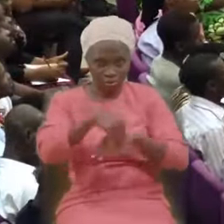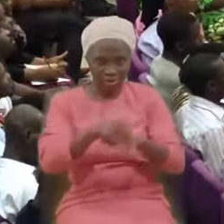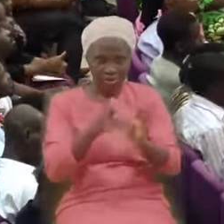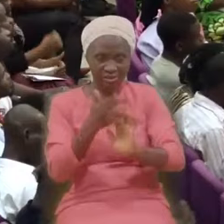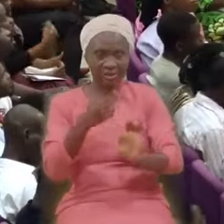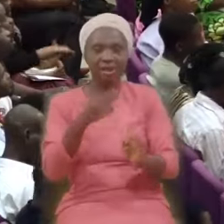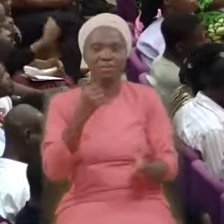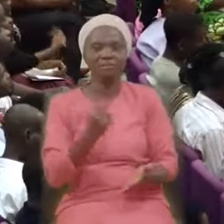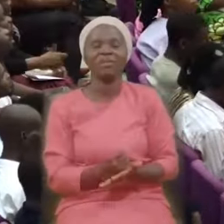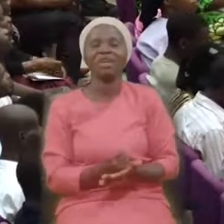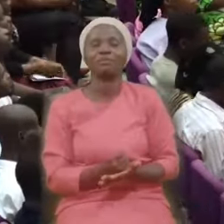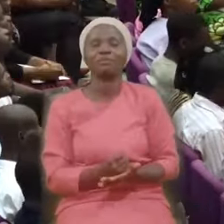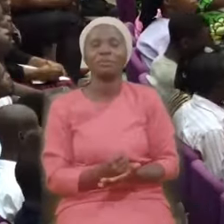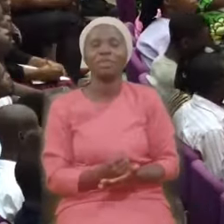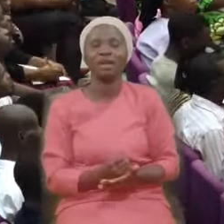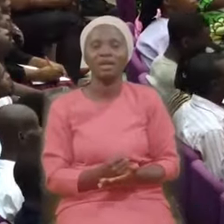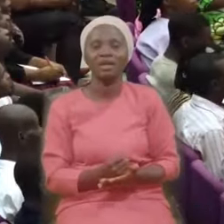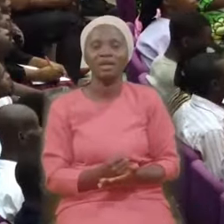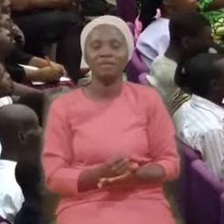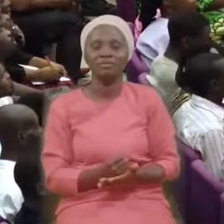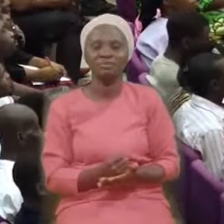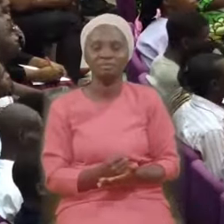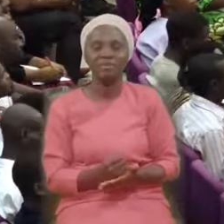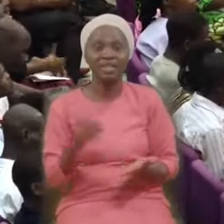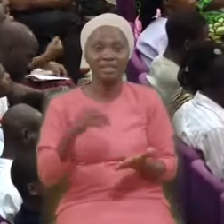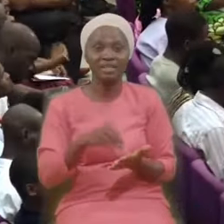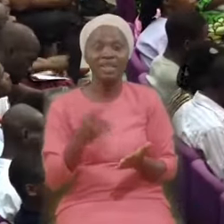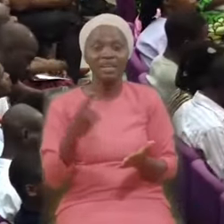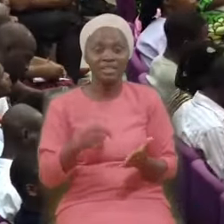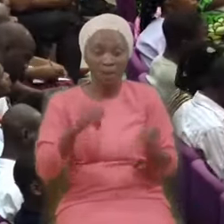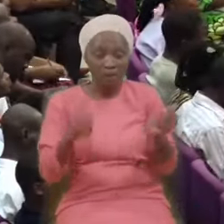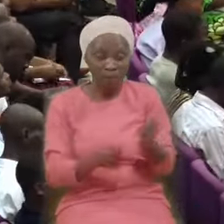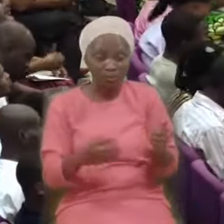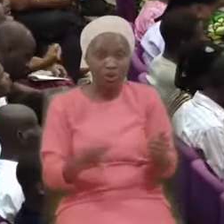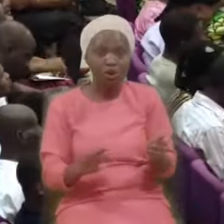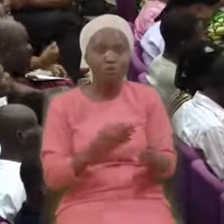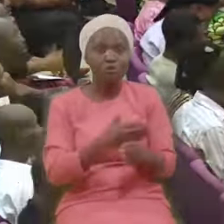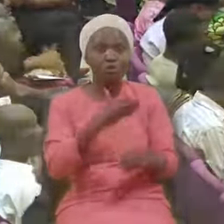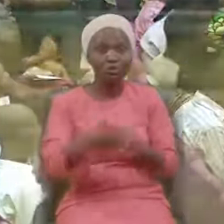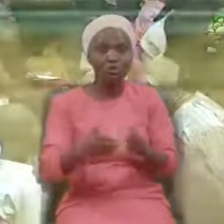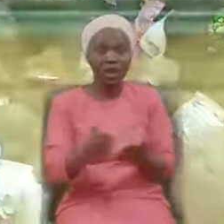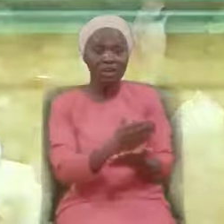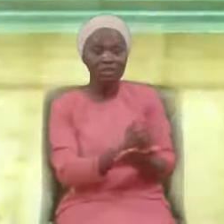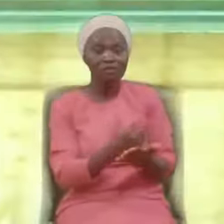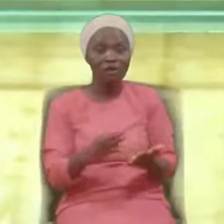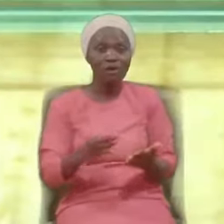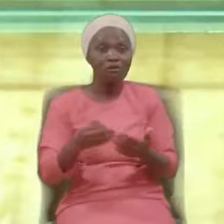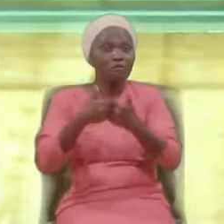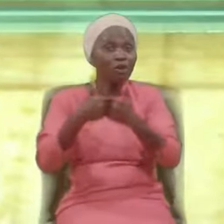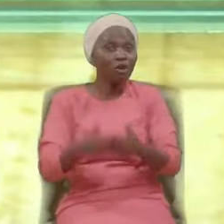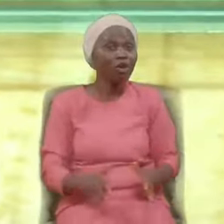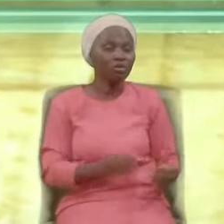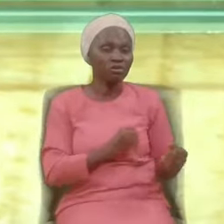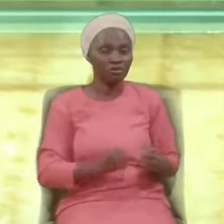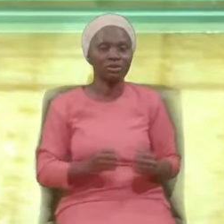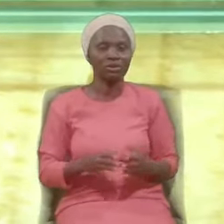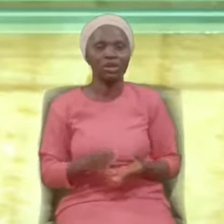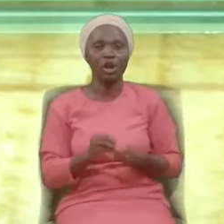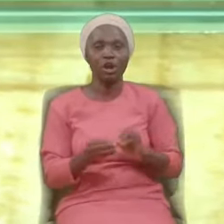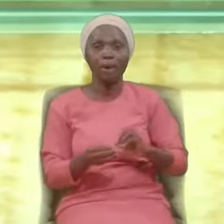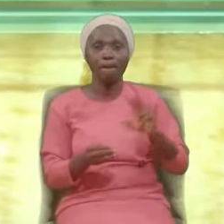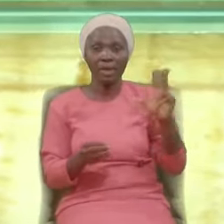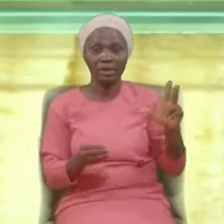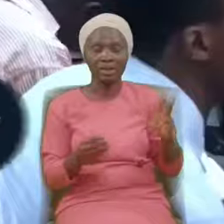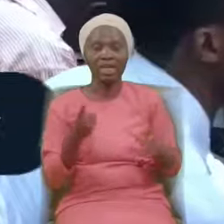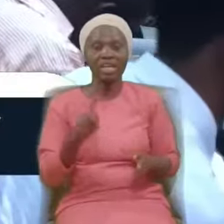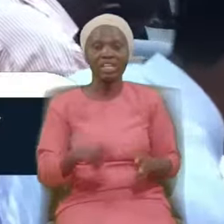pursuit of total recovery of lost strength. Number three, the prayer. Somebody help me shout